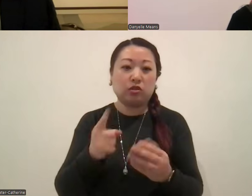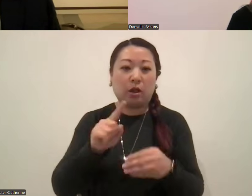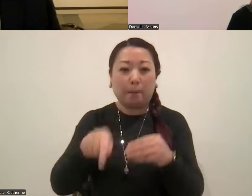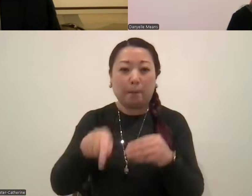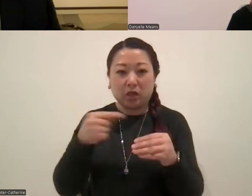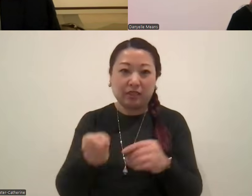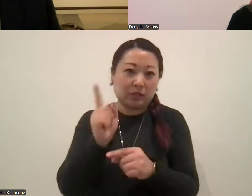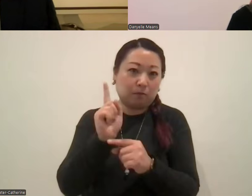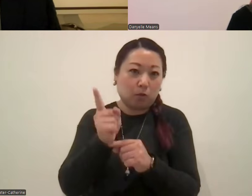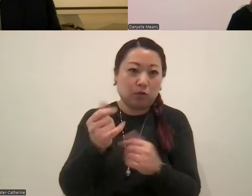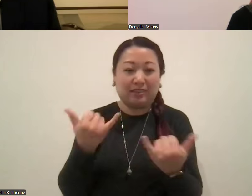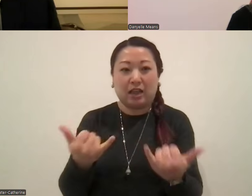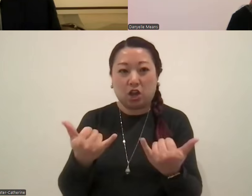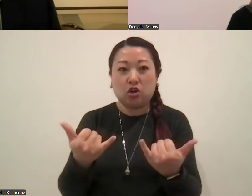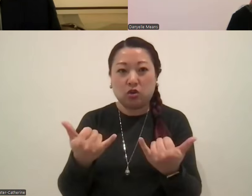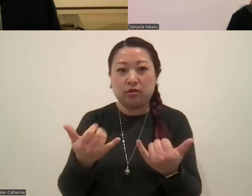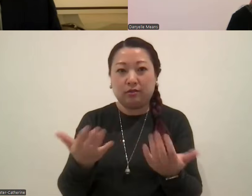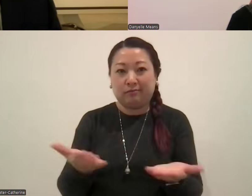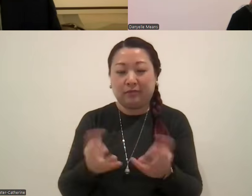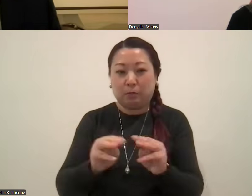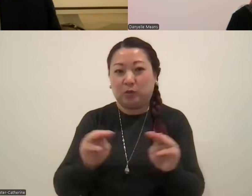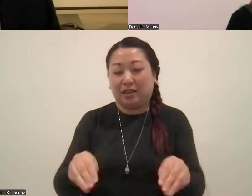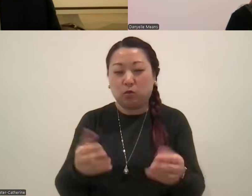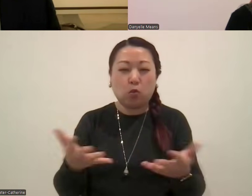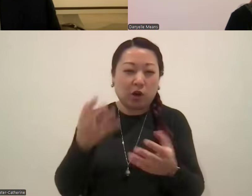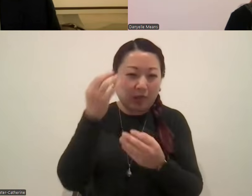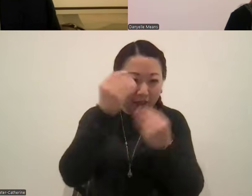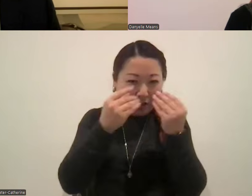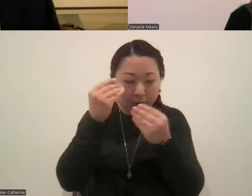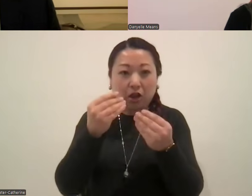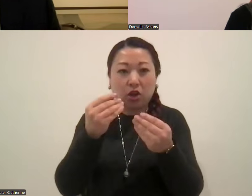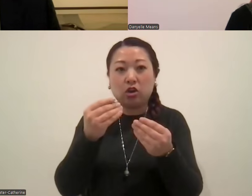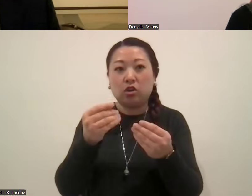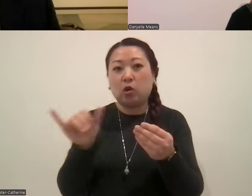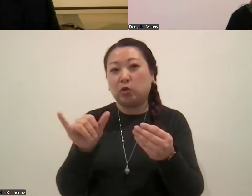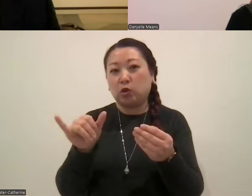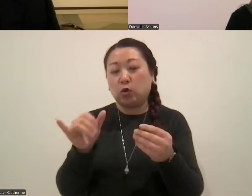in museums? And what are you thinking about? And where do you think the future may go?